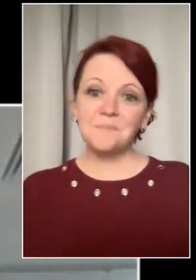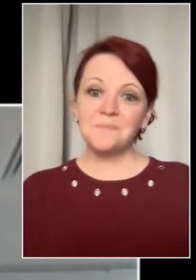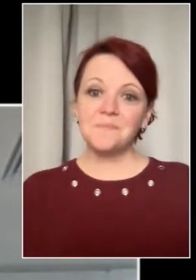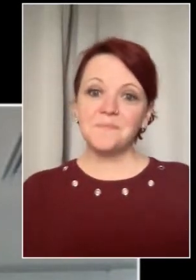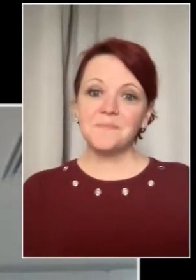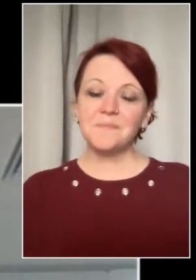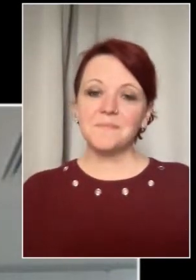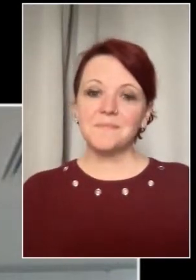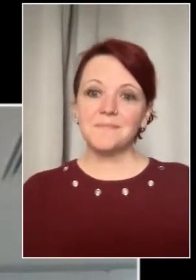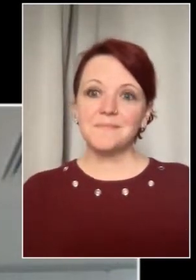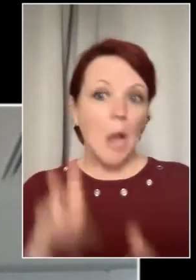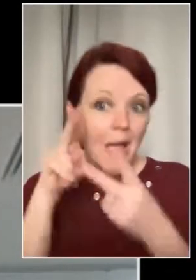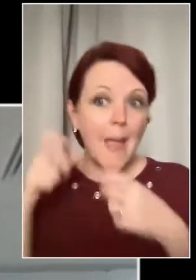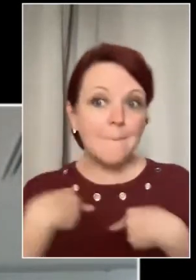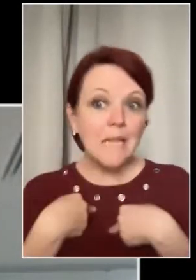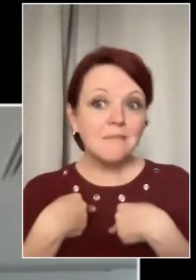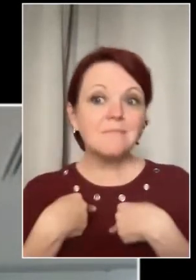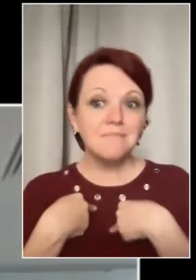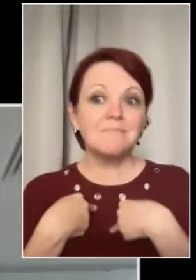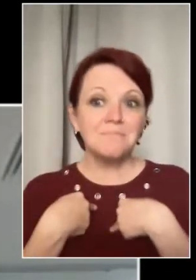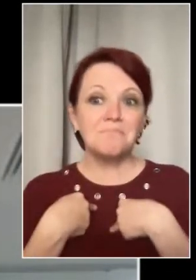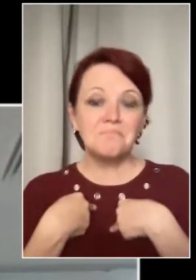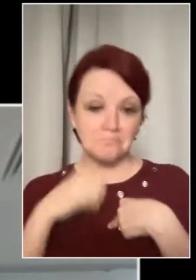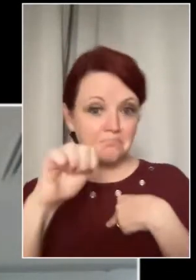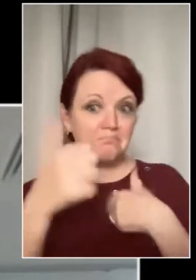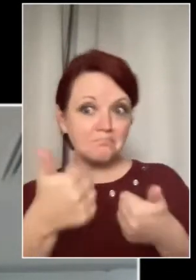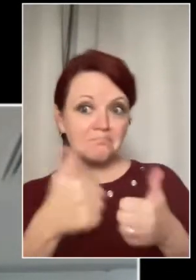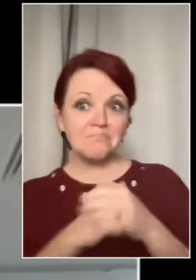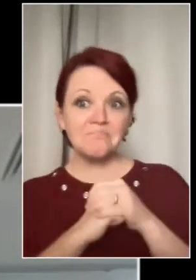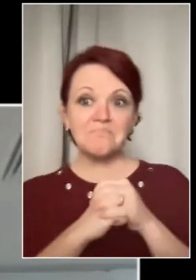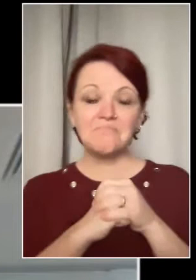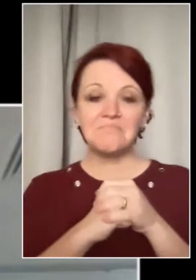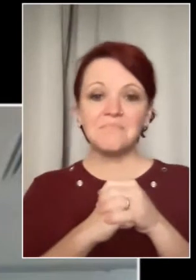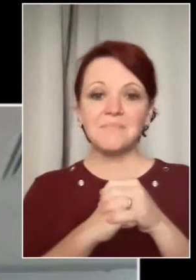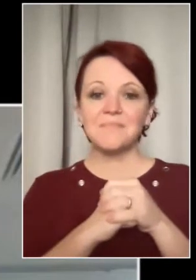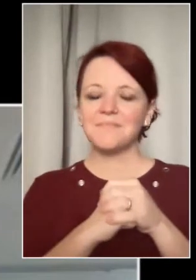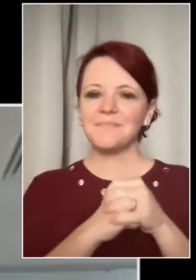Can you hear me? Yeah, we can hear you. Okay.